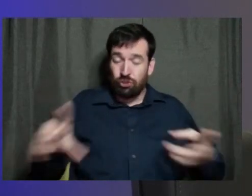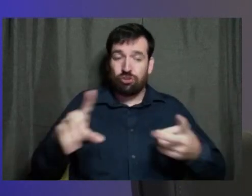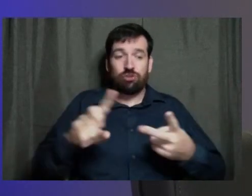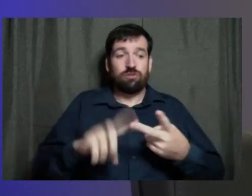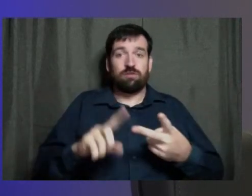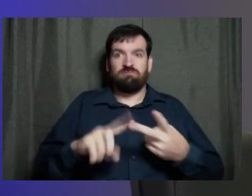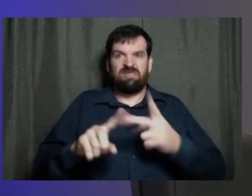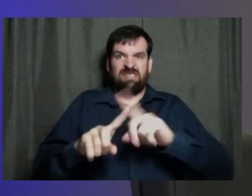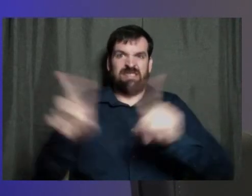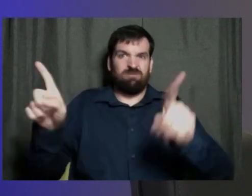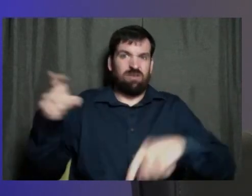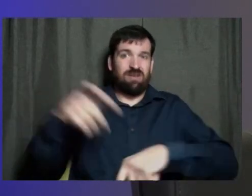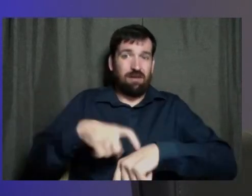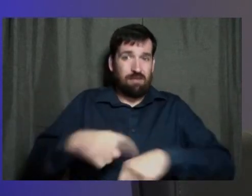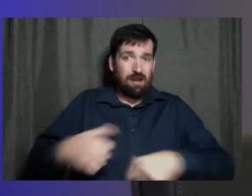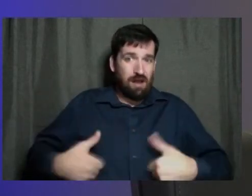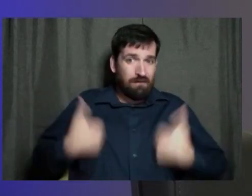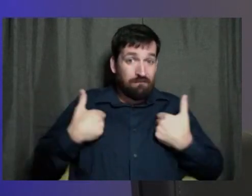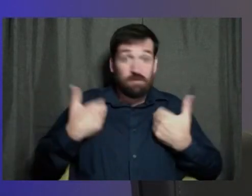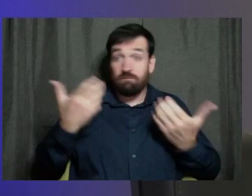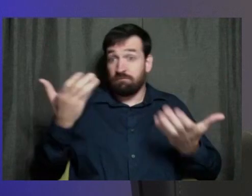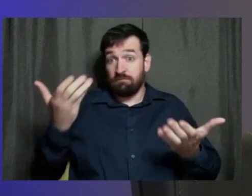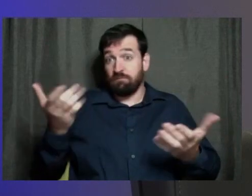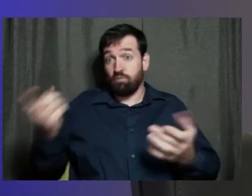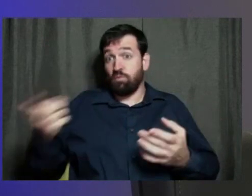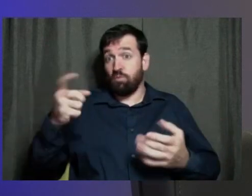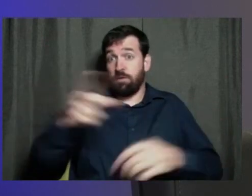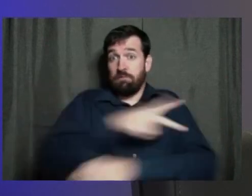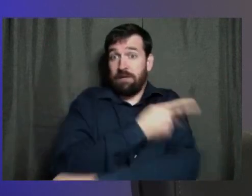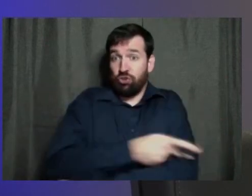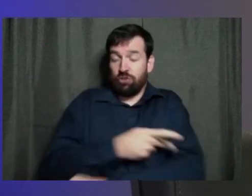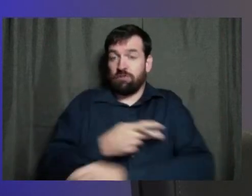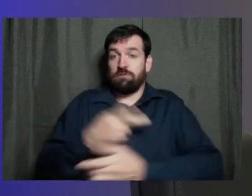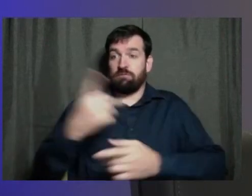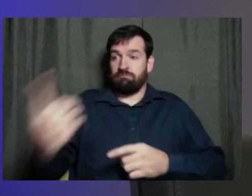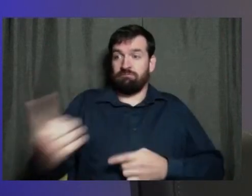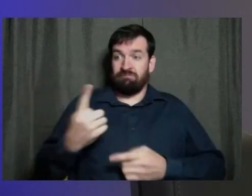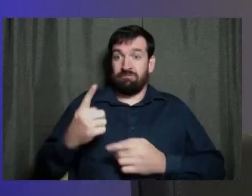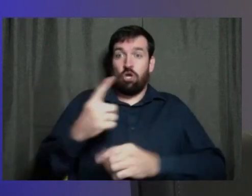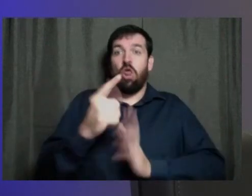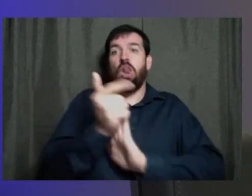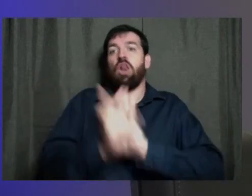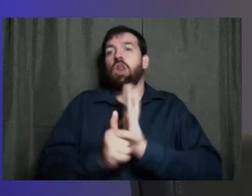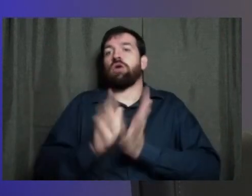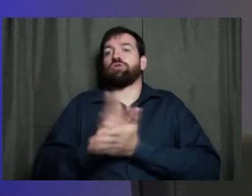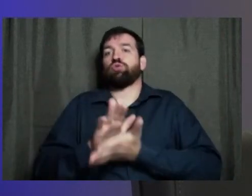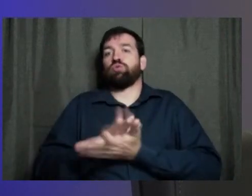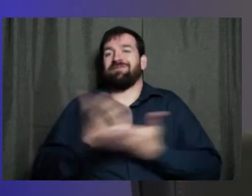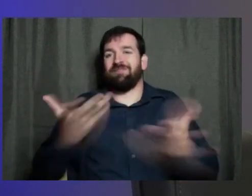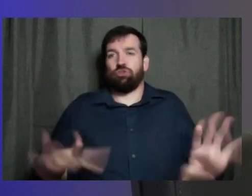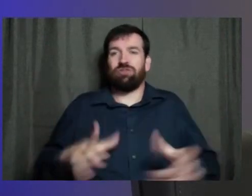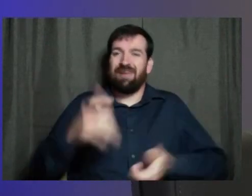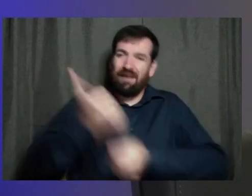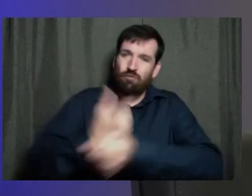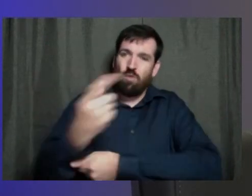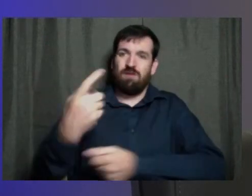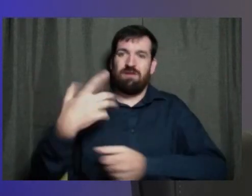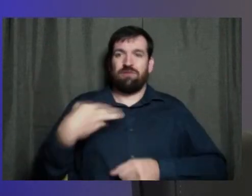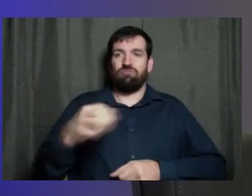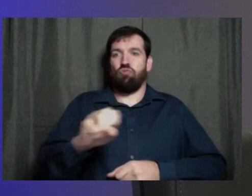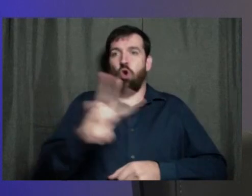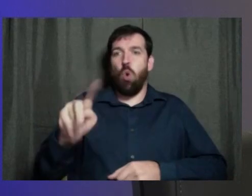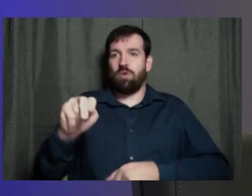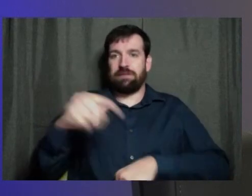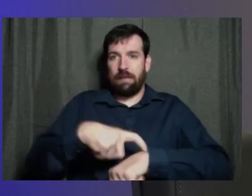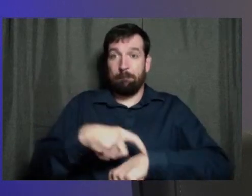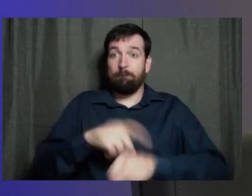their life, maybe till they've finished. I have a patient that just moved forward after she finished law school. Everybody has a time in their life that might be right for them. The message is